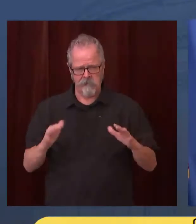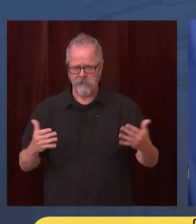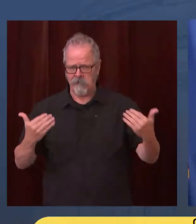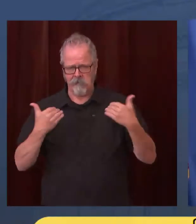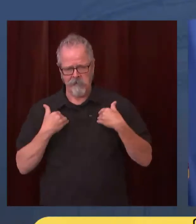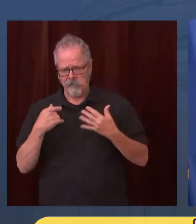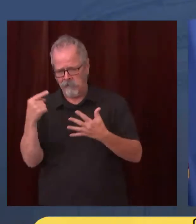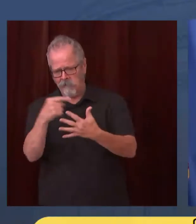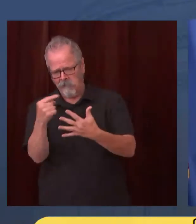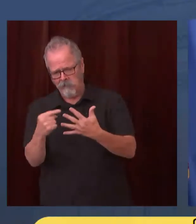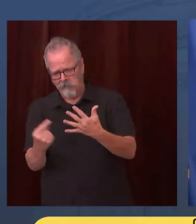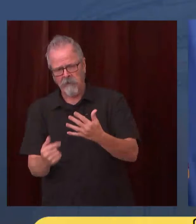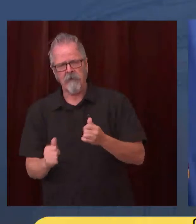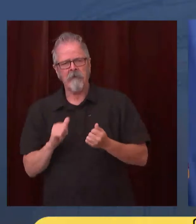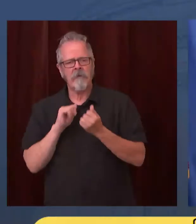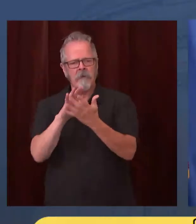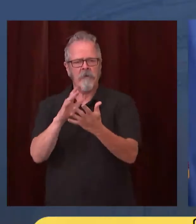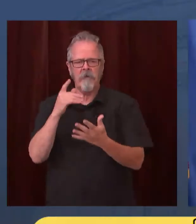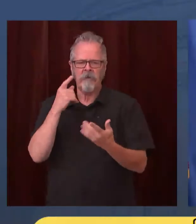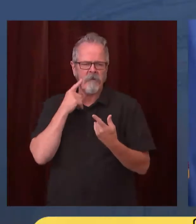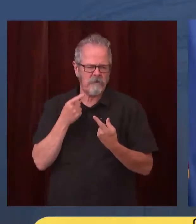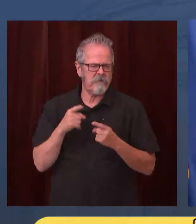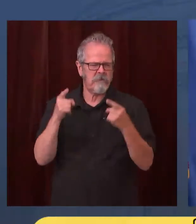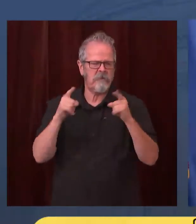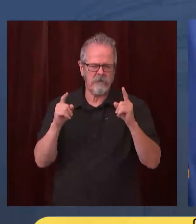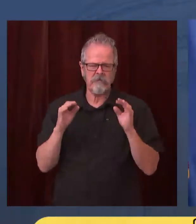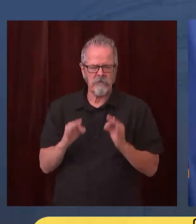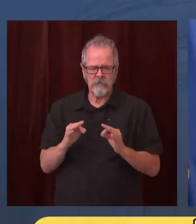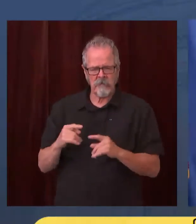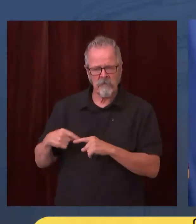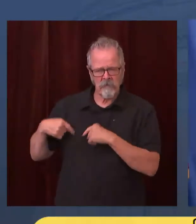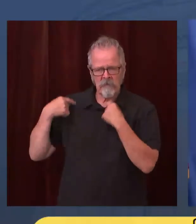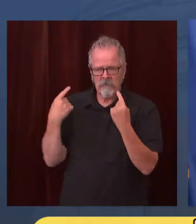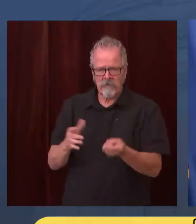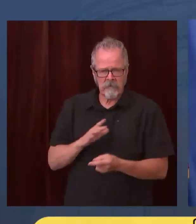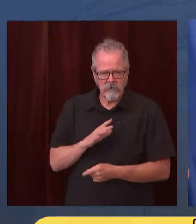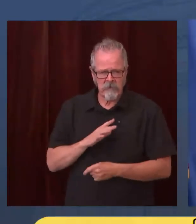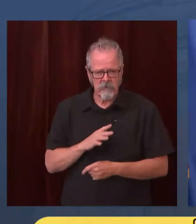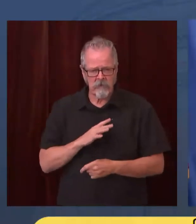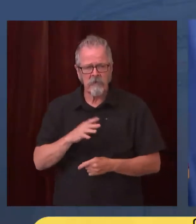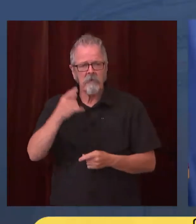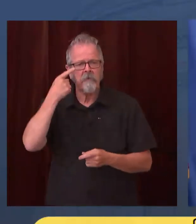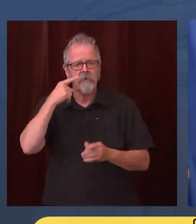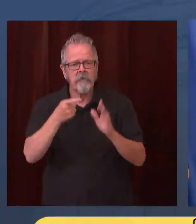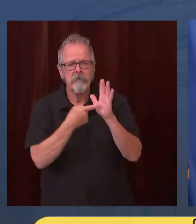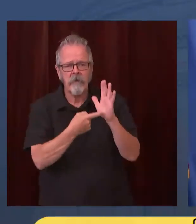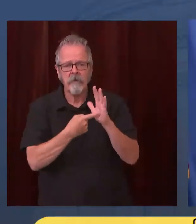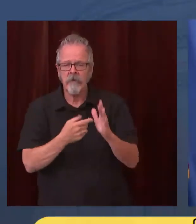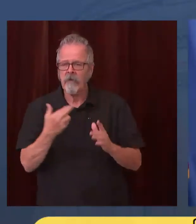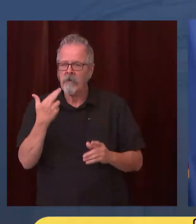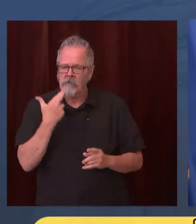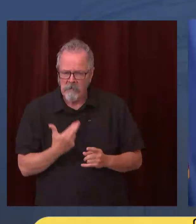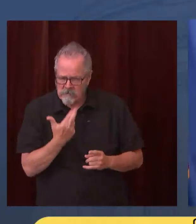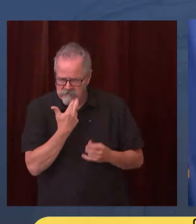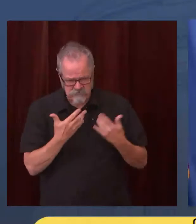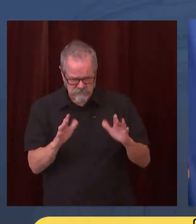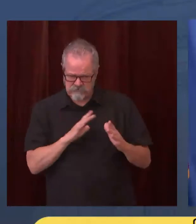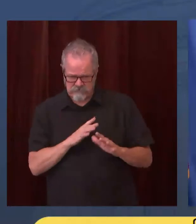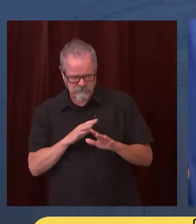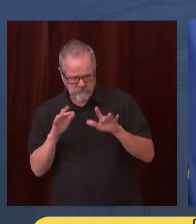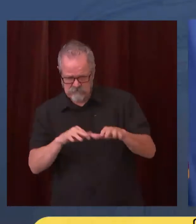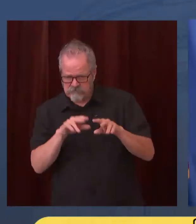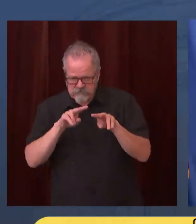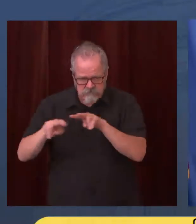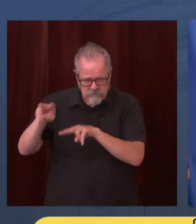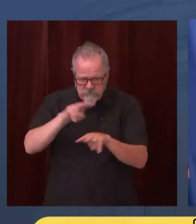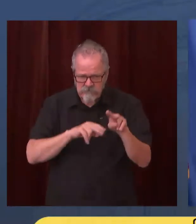our masking requirements and our capacity requirements in restaurants and the like. Where we've had a few outliers, there has been enforcement action